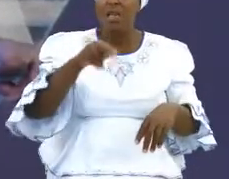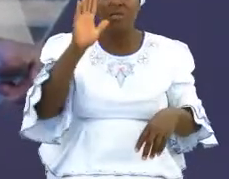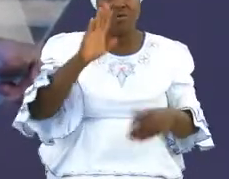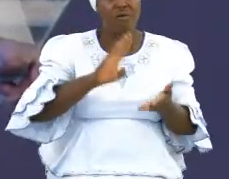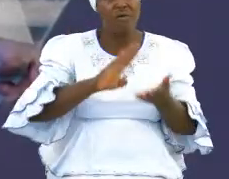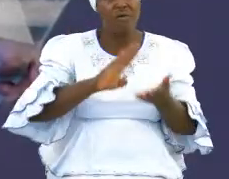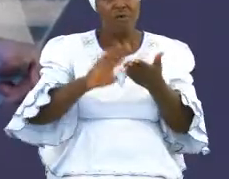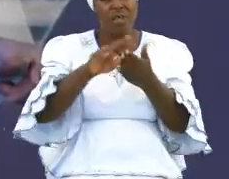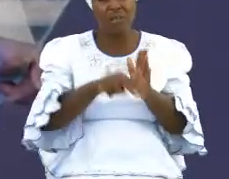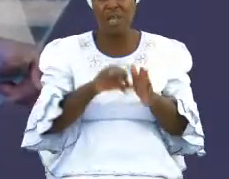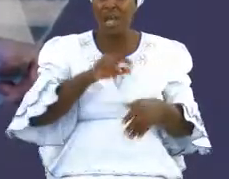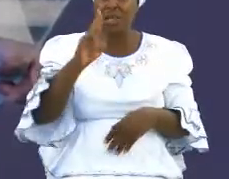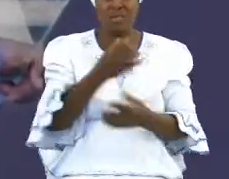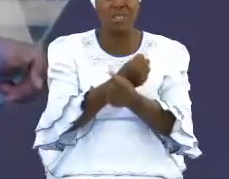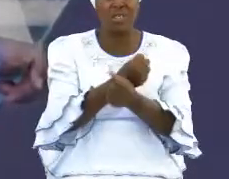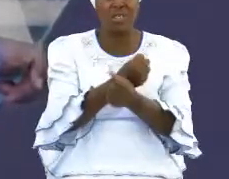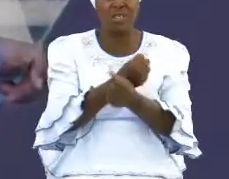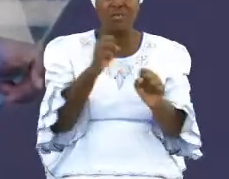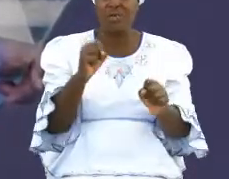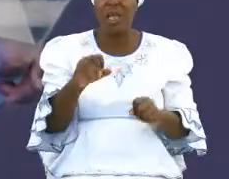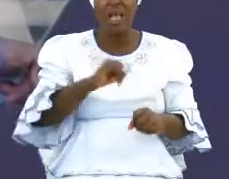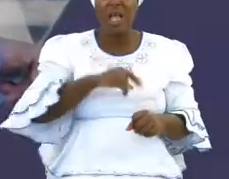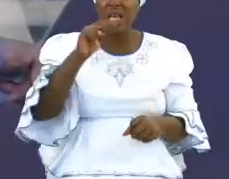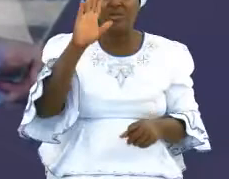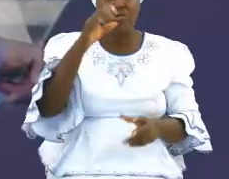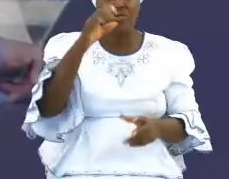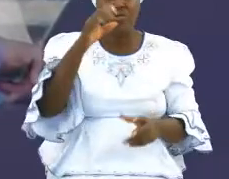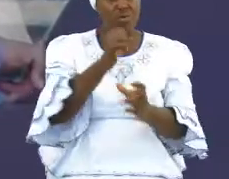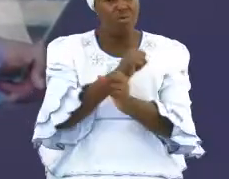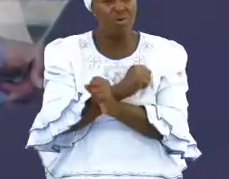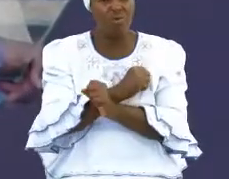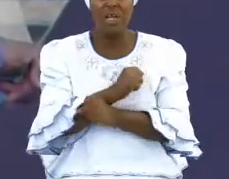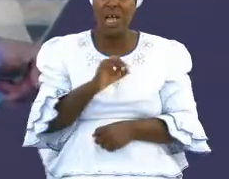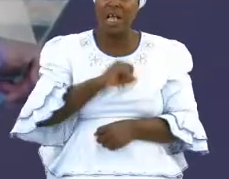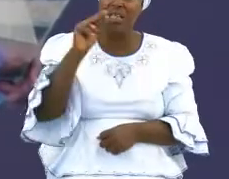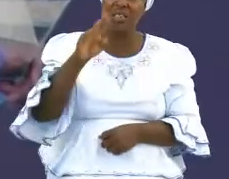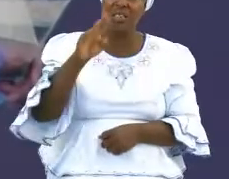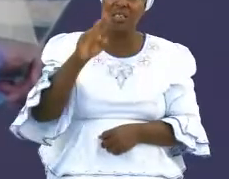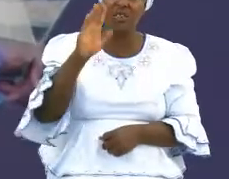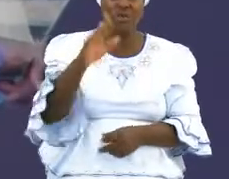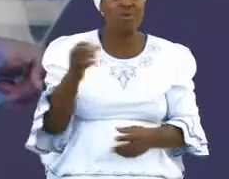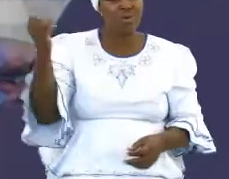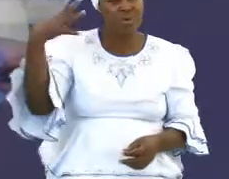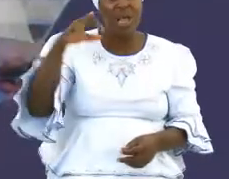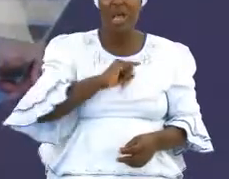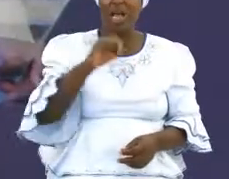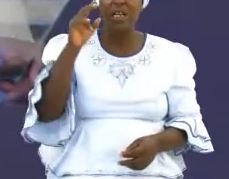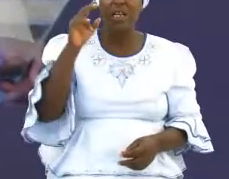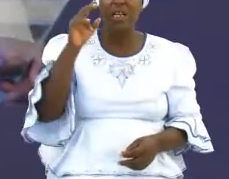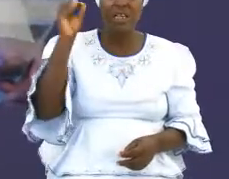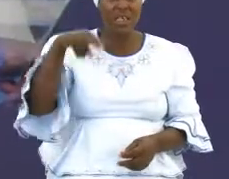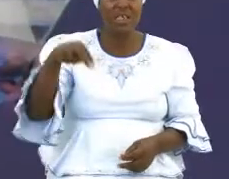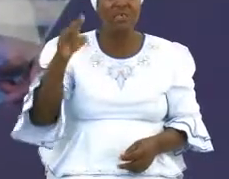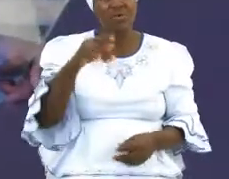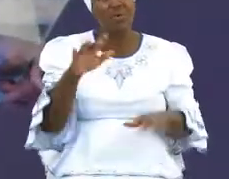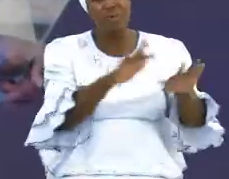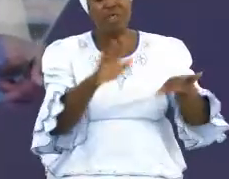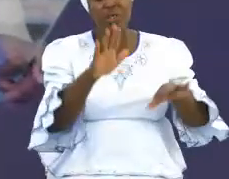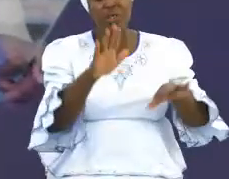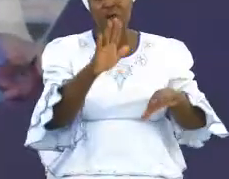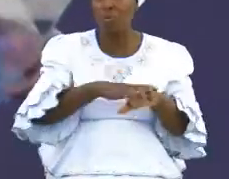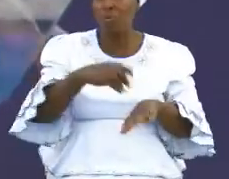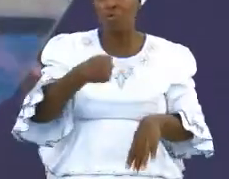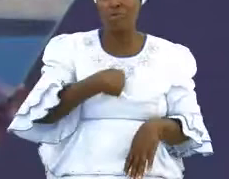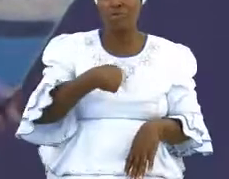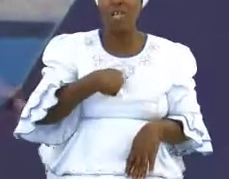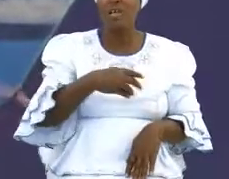salvation. I need your love. I need your grace. I need your mercy upon me, so